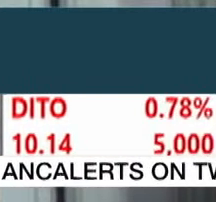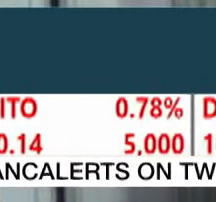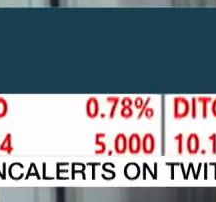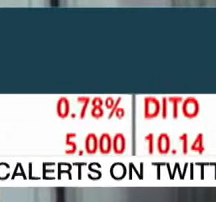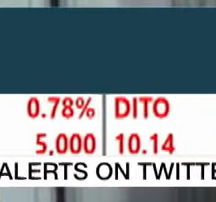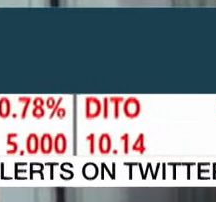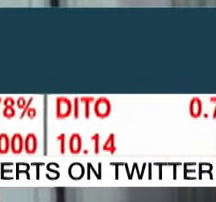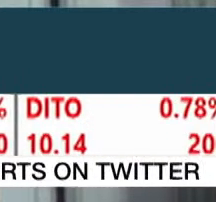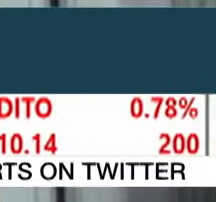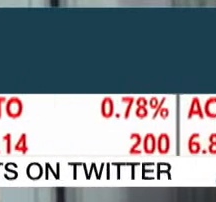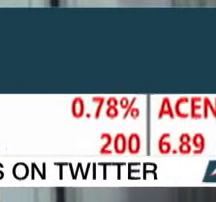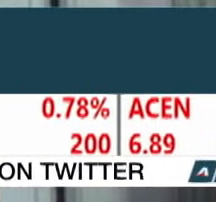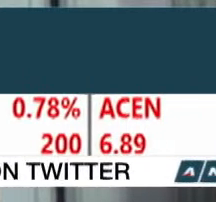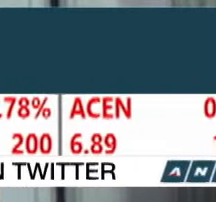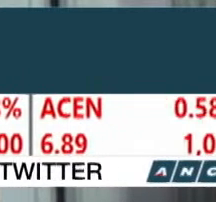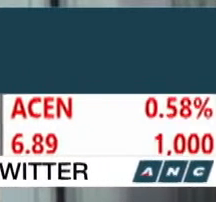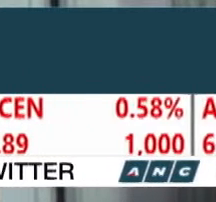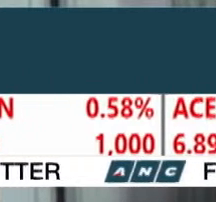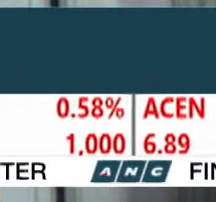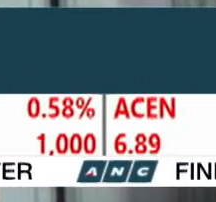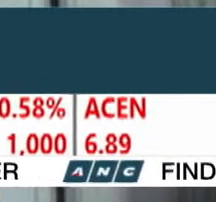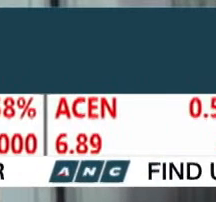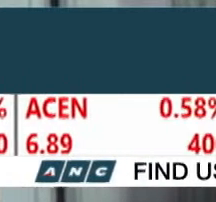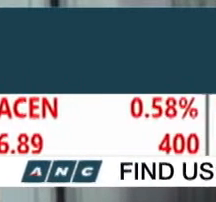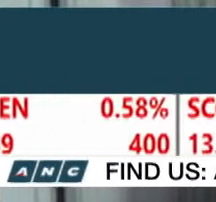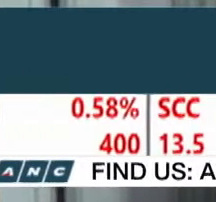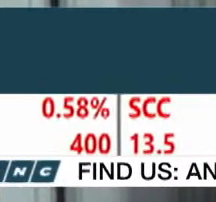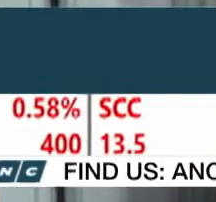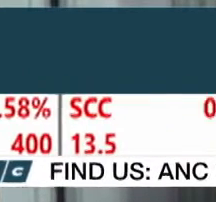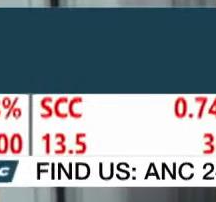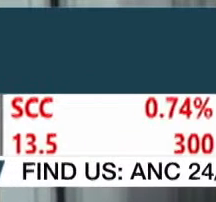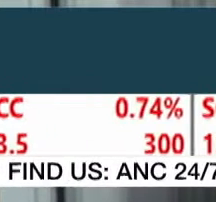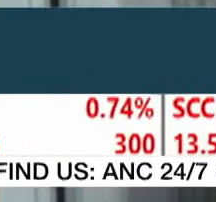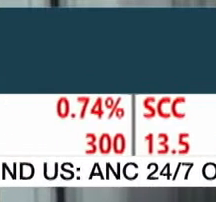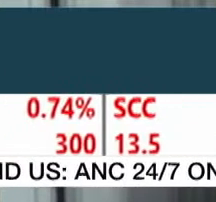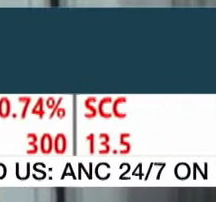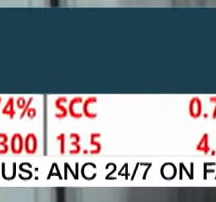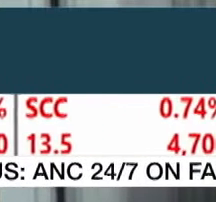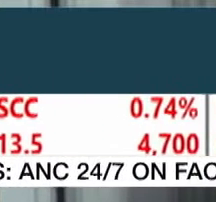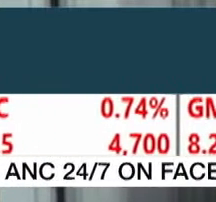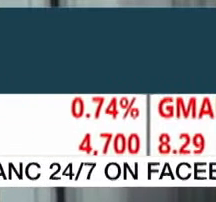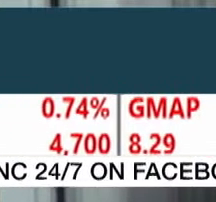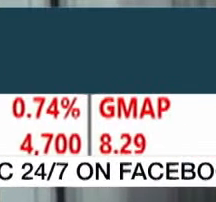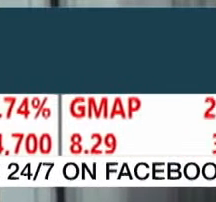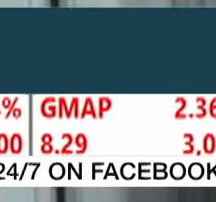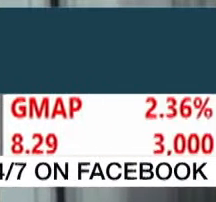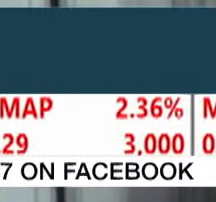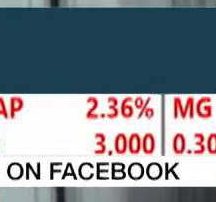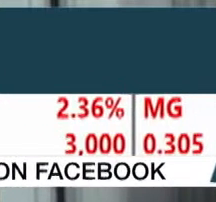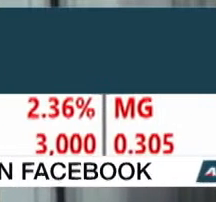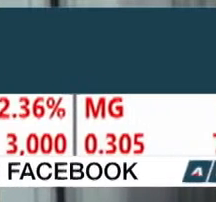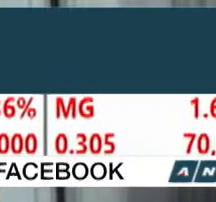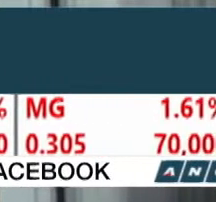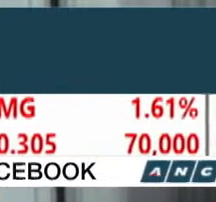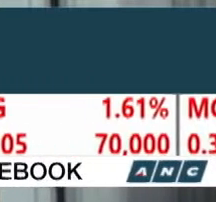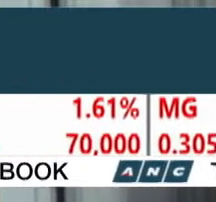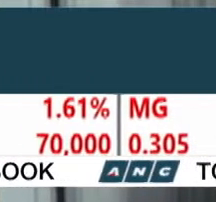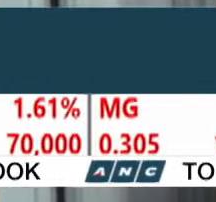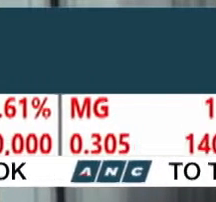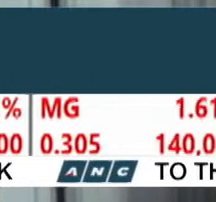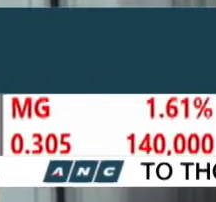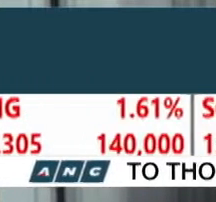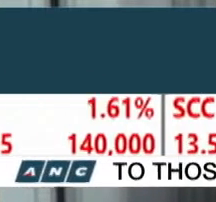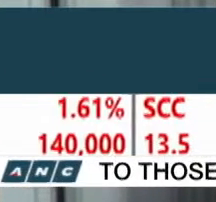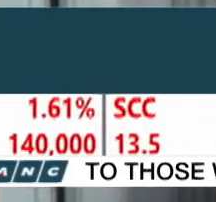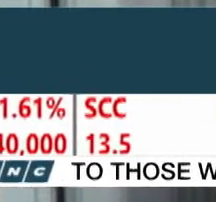body was immediately cremated. Claire was known as the Karen Carpenter of the Philippines. She was the country's jukebox queen in the 70s,